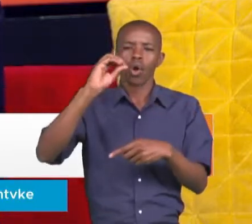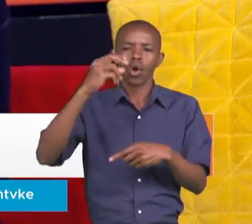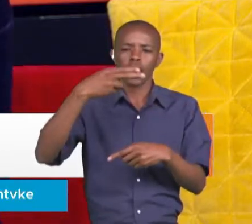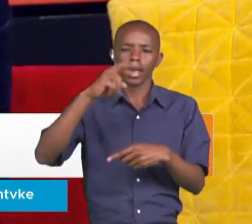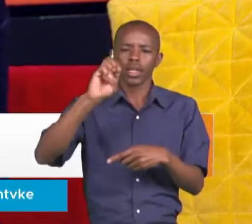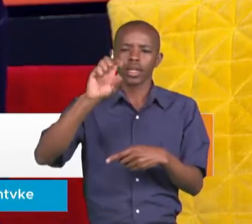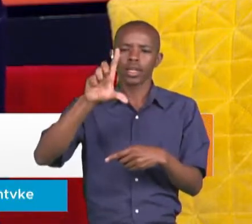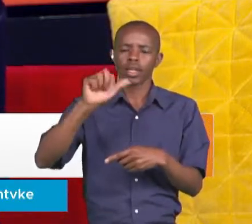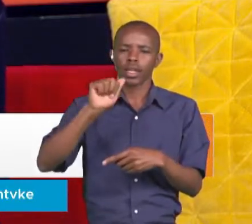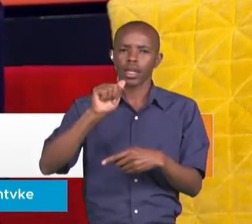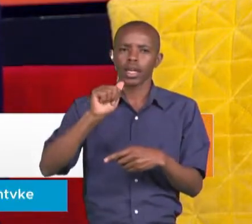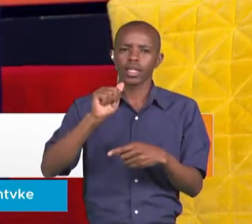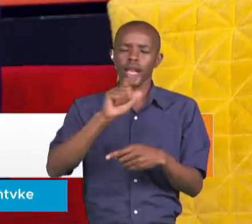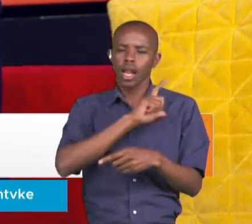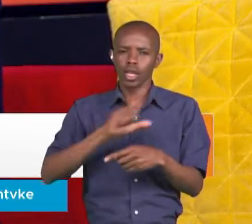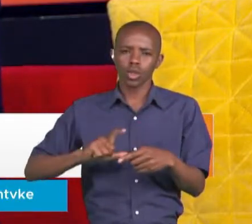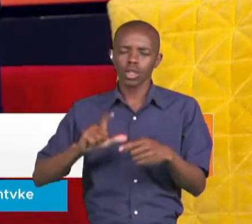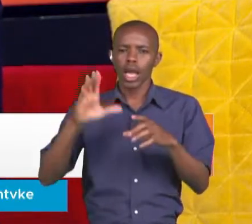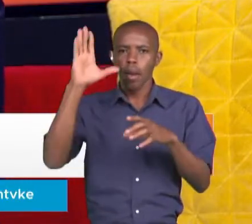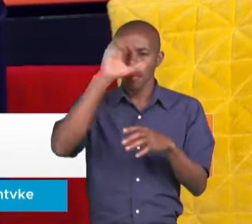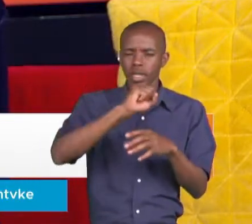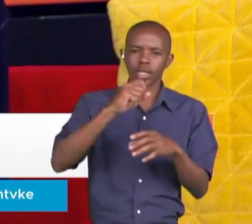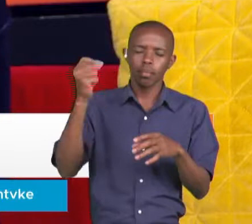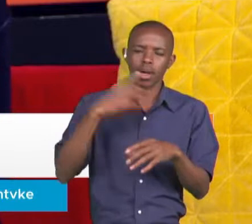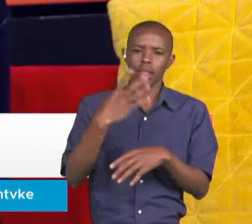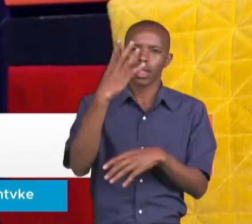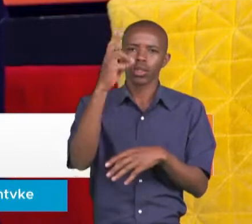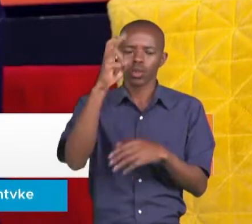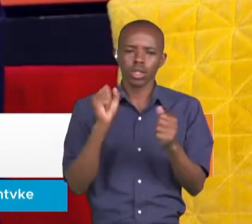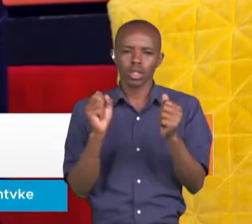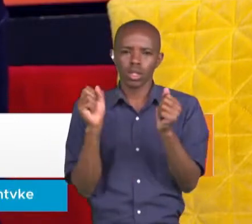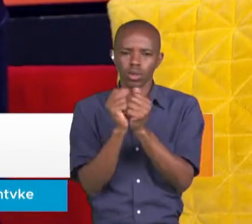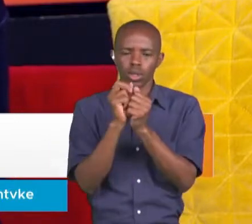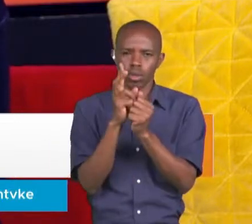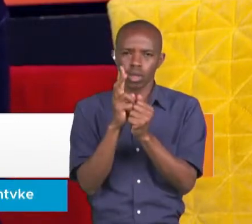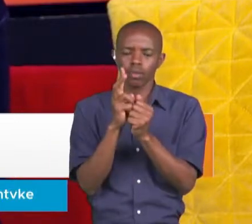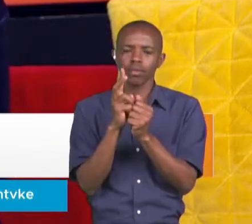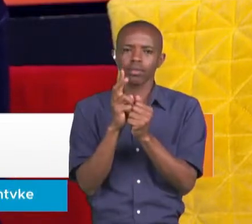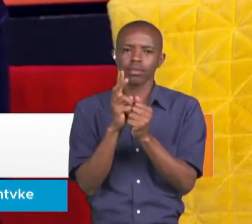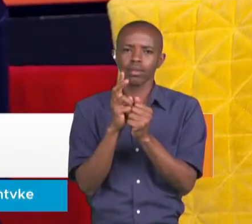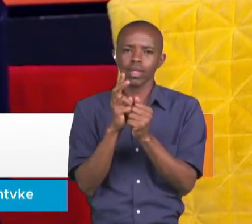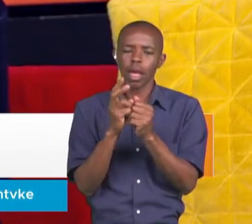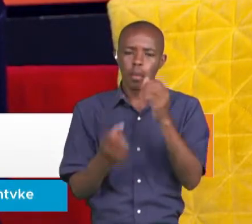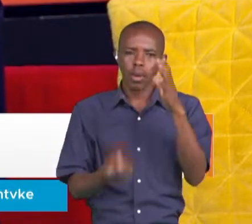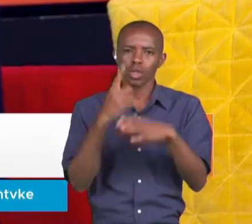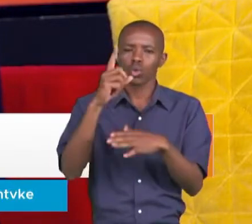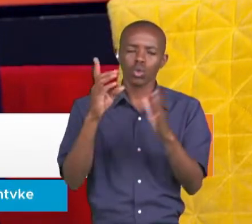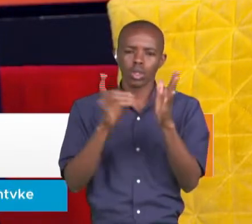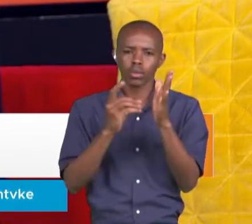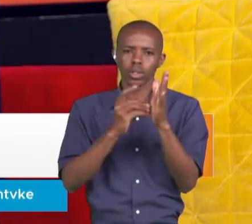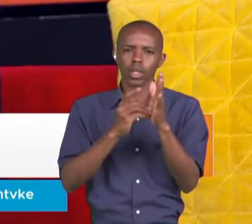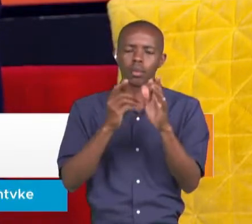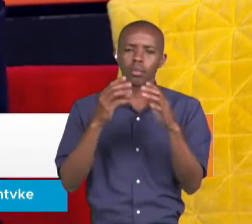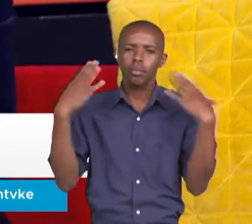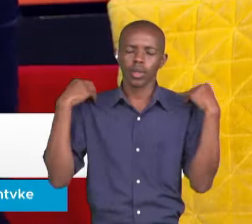Herrera Correa, and Landy Rodriguez went missing on April 12, 2018. And now it has emerged the two foreign medical practitioners, who